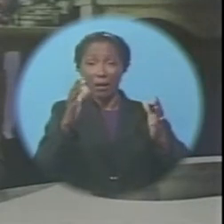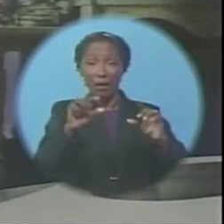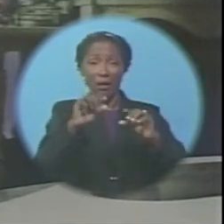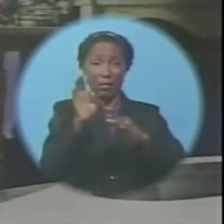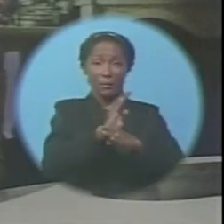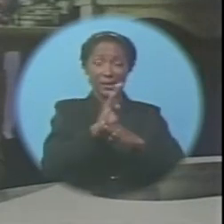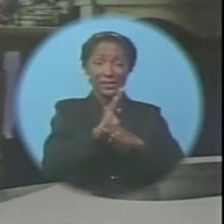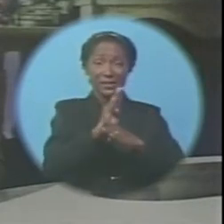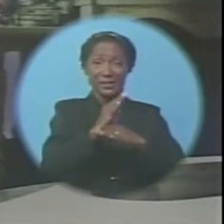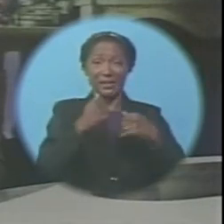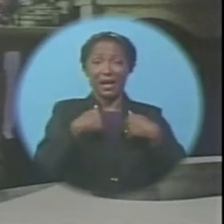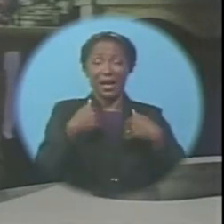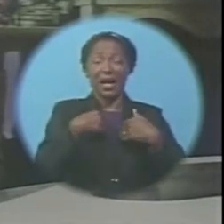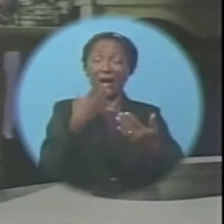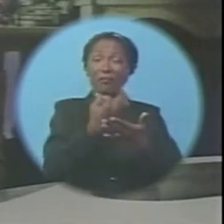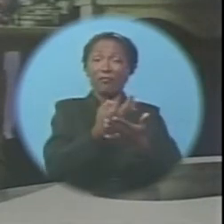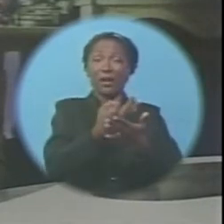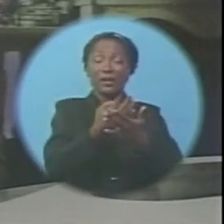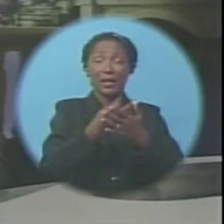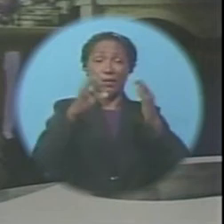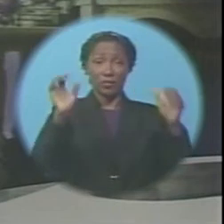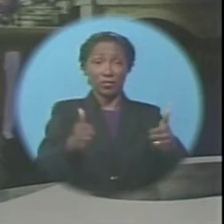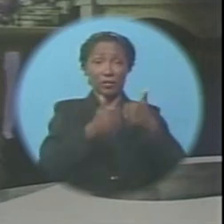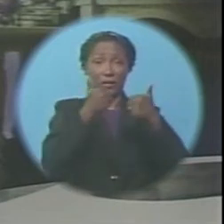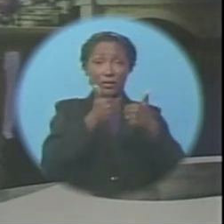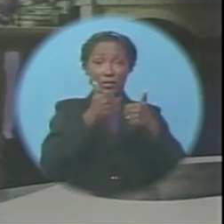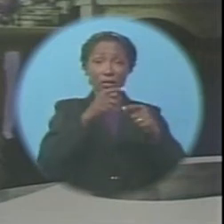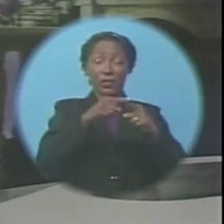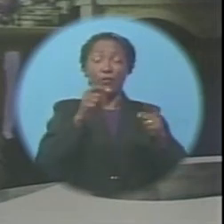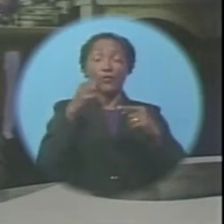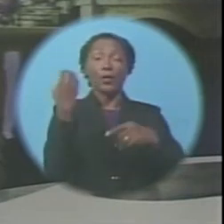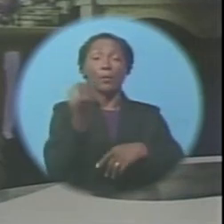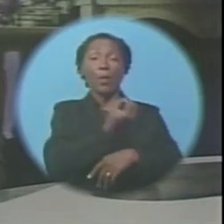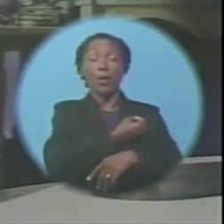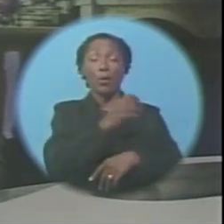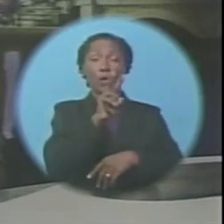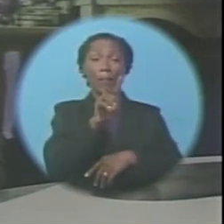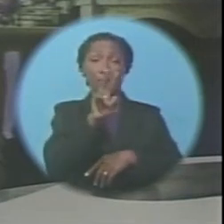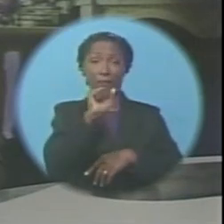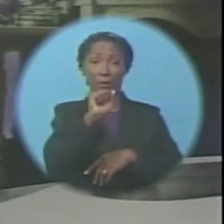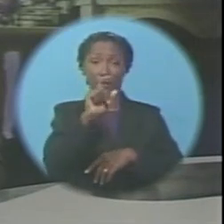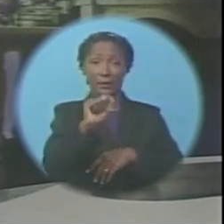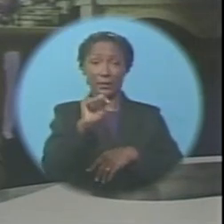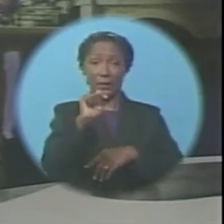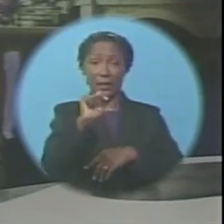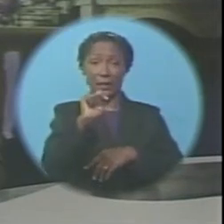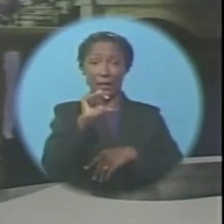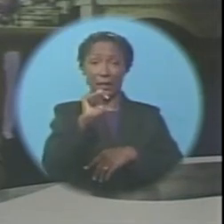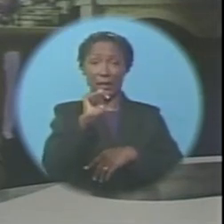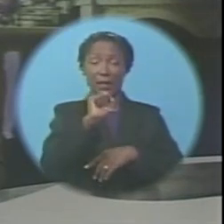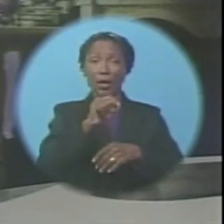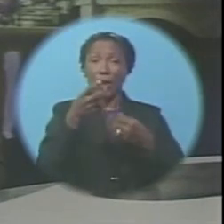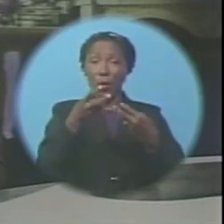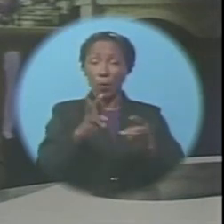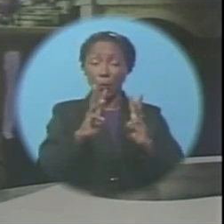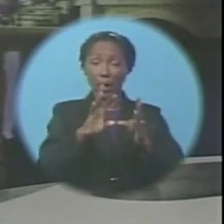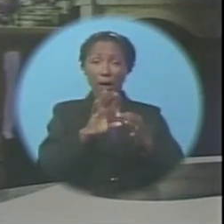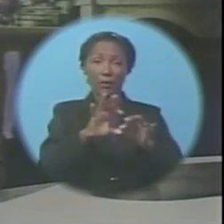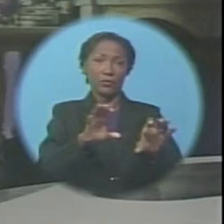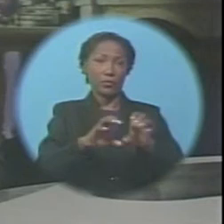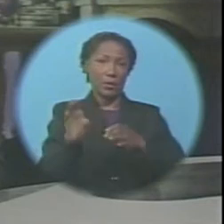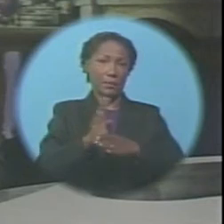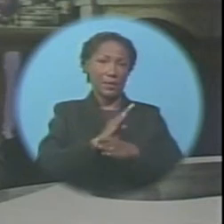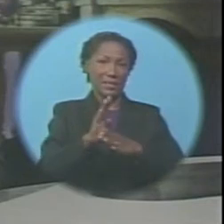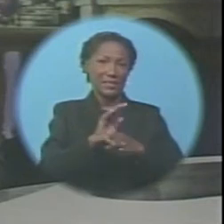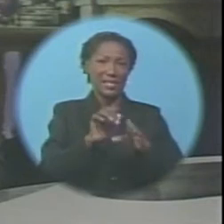challenges stemming from our VAT system. She says an analysis of the island's current tax regime and the systems in Jamaica, St.